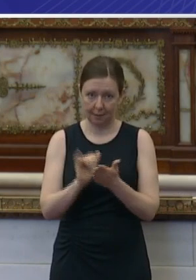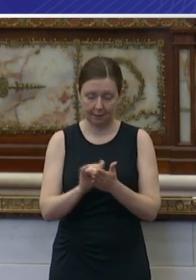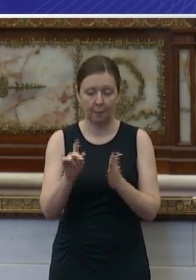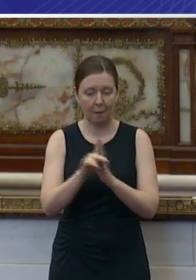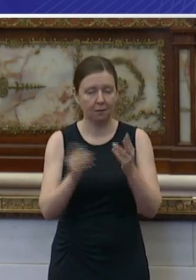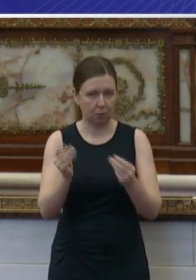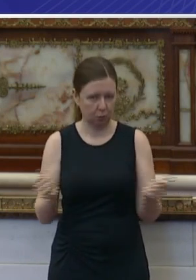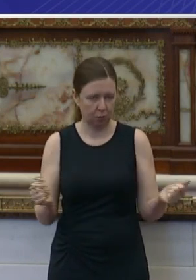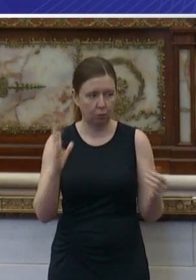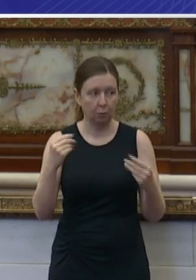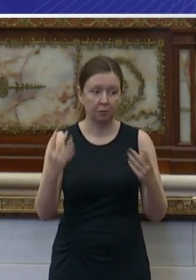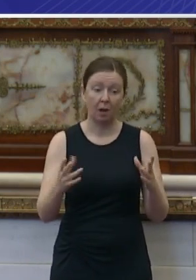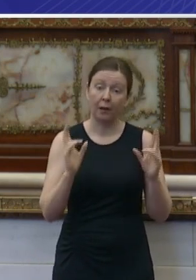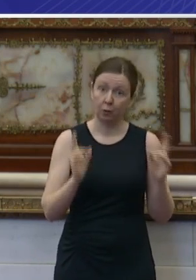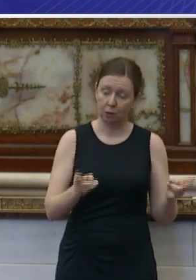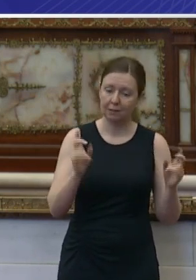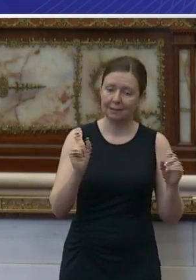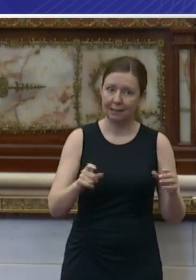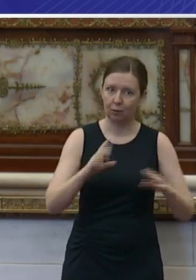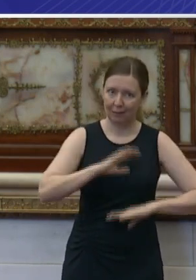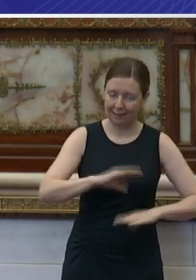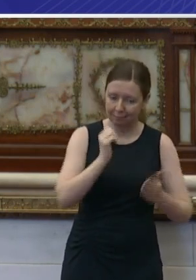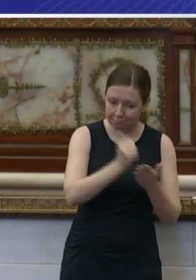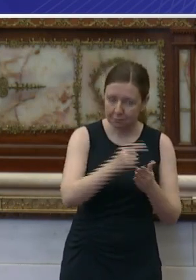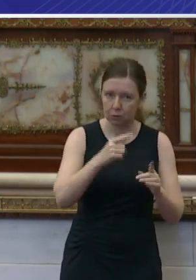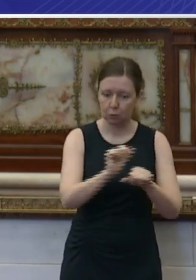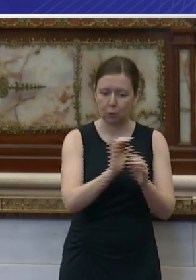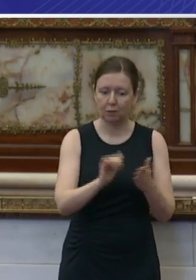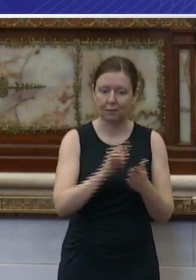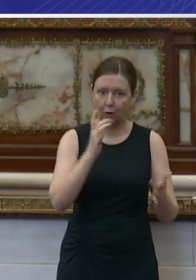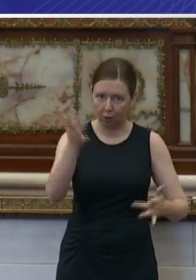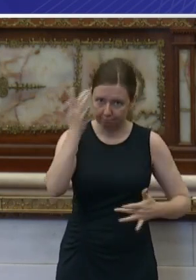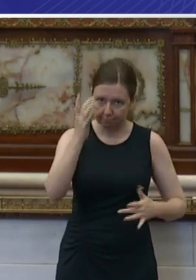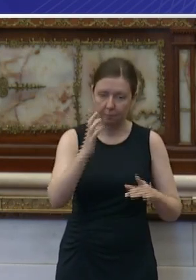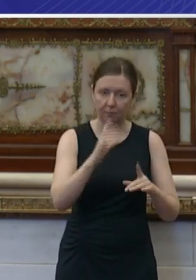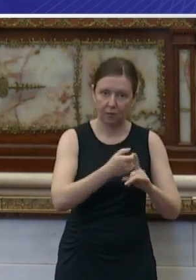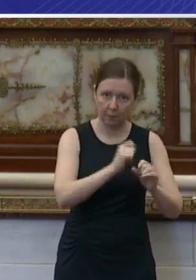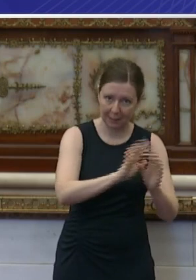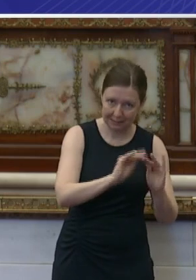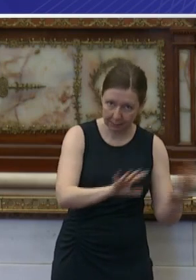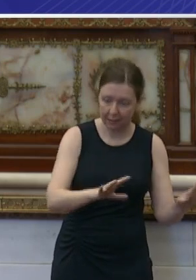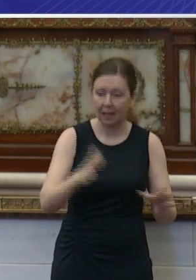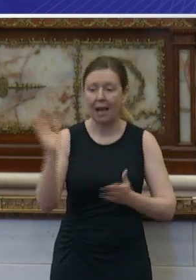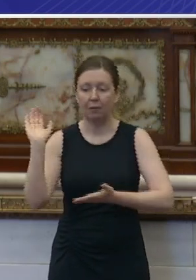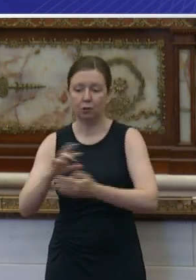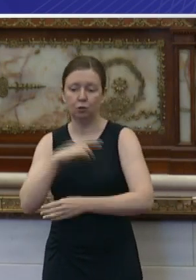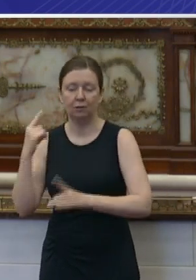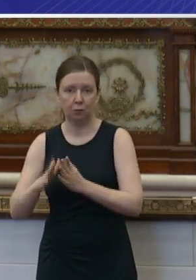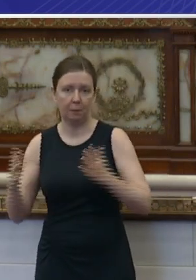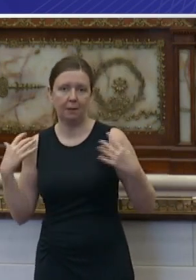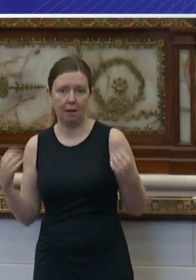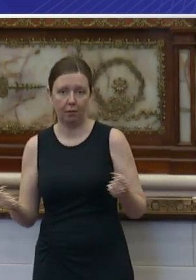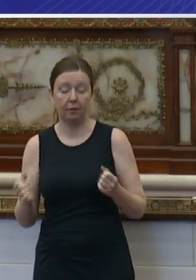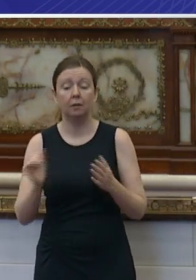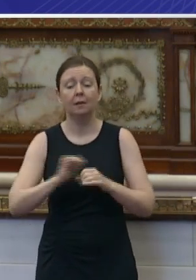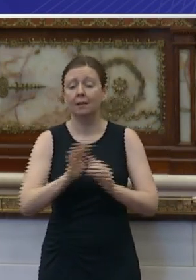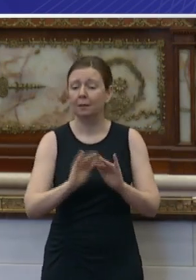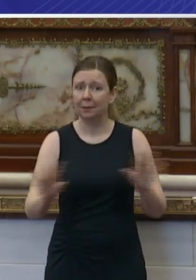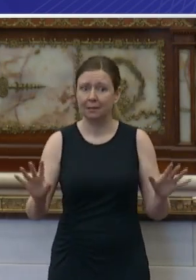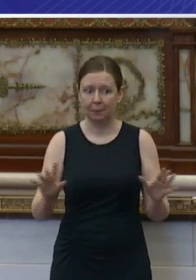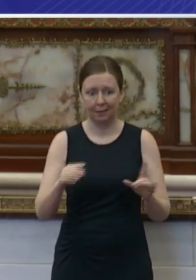It will provide urgently needed relief to workers harmed by the pandemic and reduce risk to the public health. This pandemic